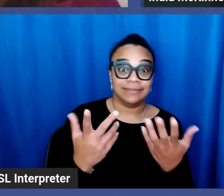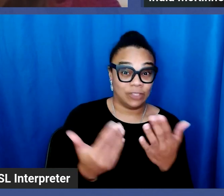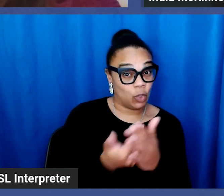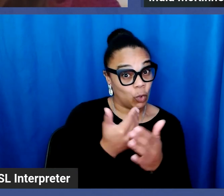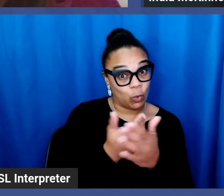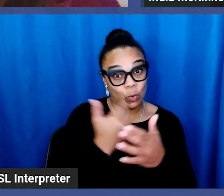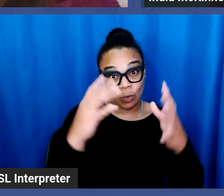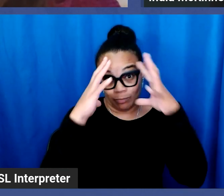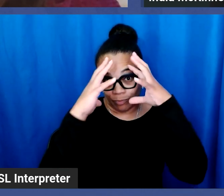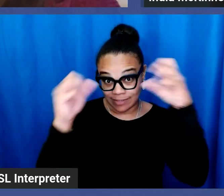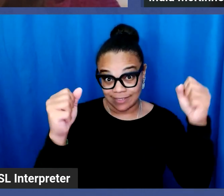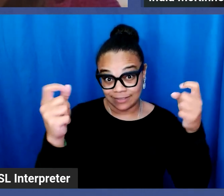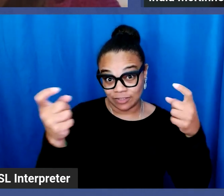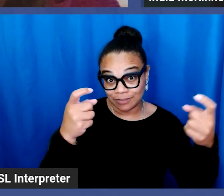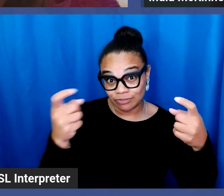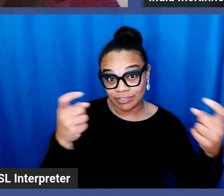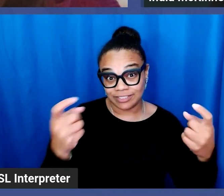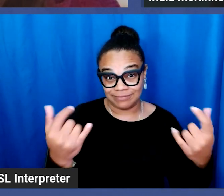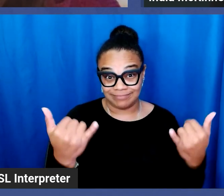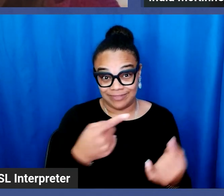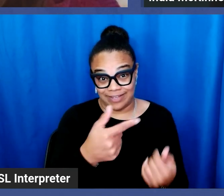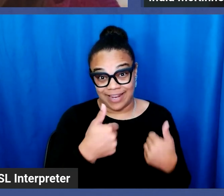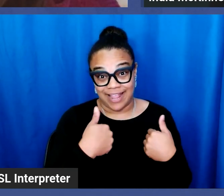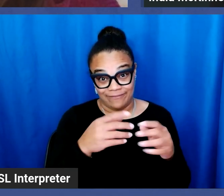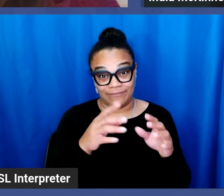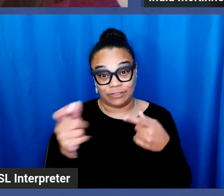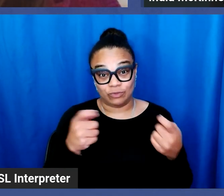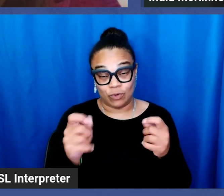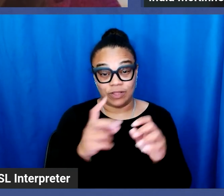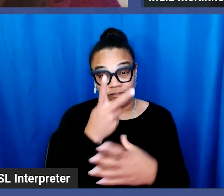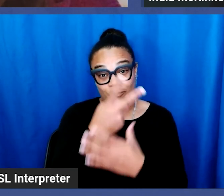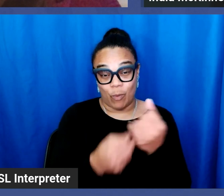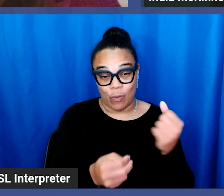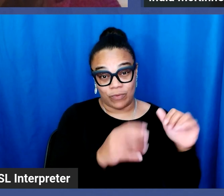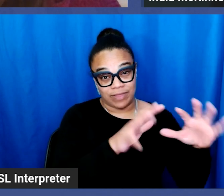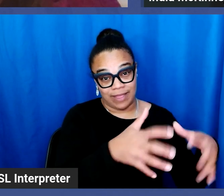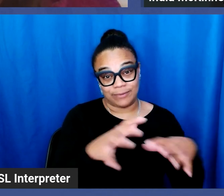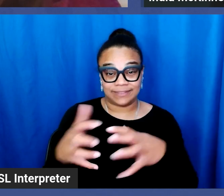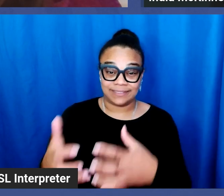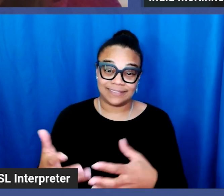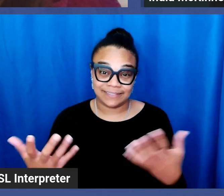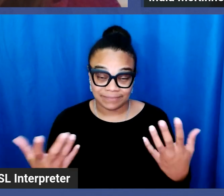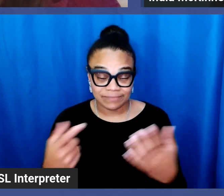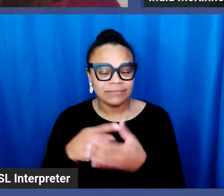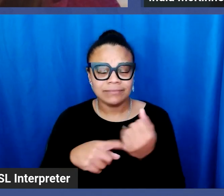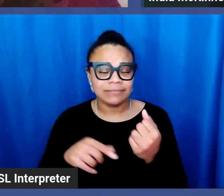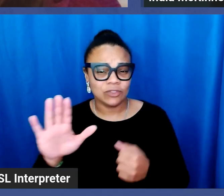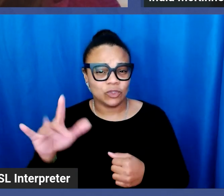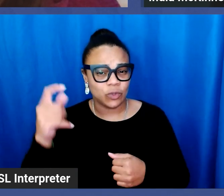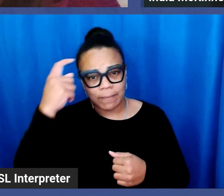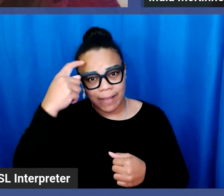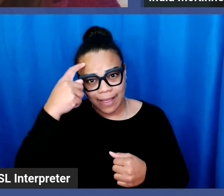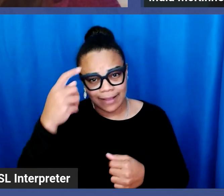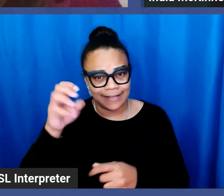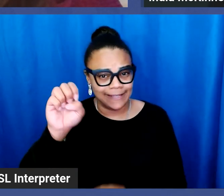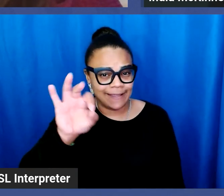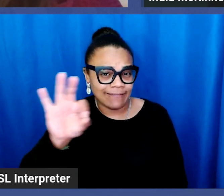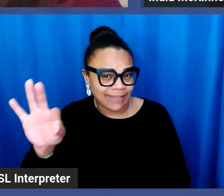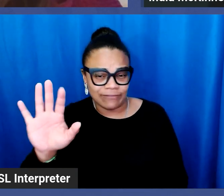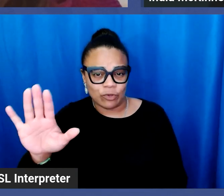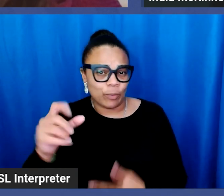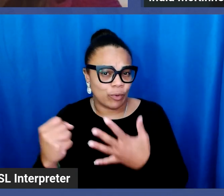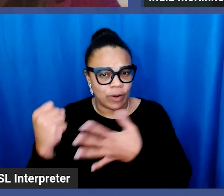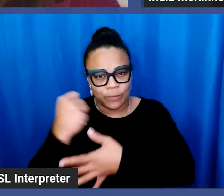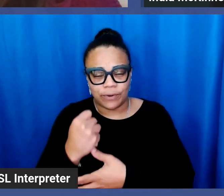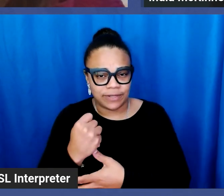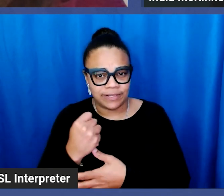presidential administration that, now has control of both houses? What's on your mind and EFF's kind of